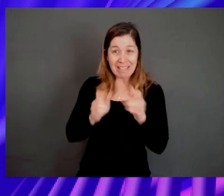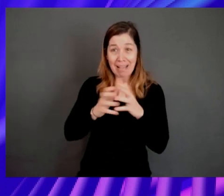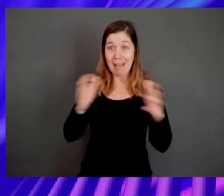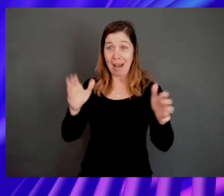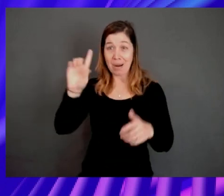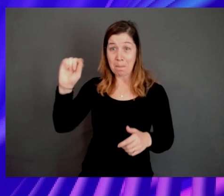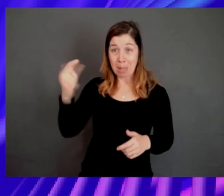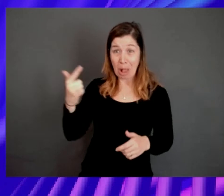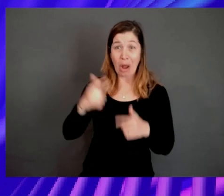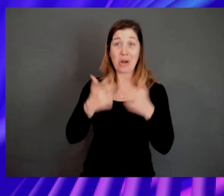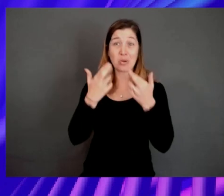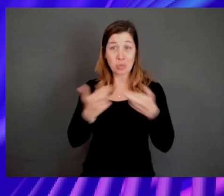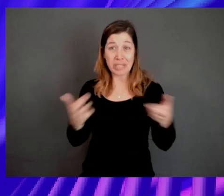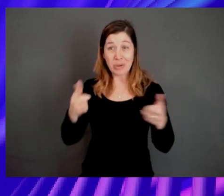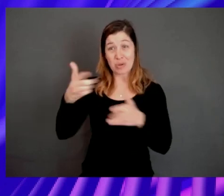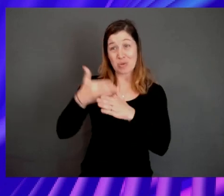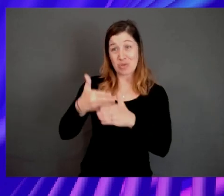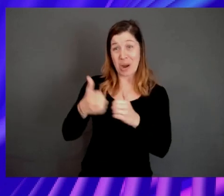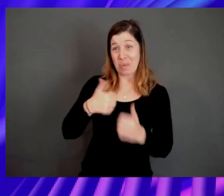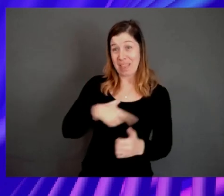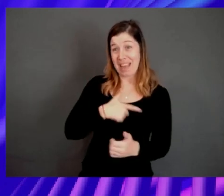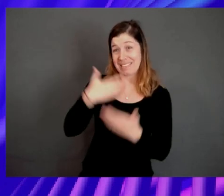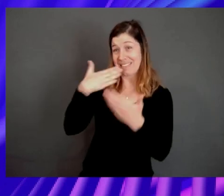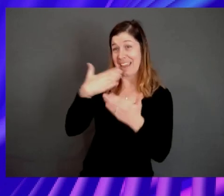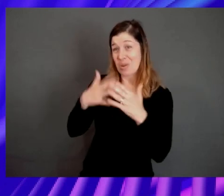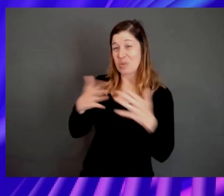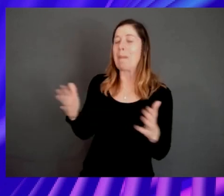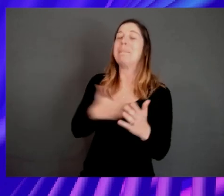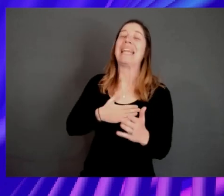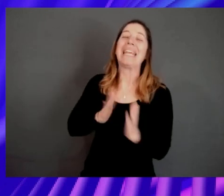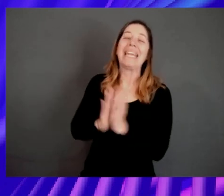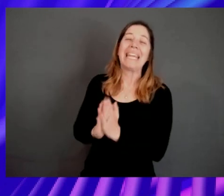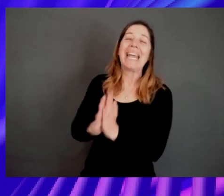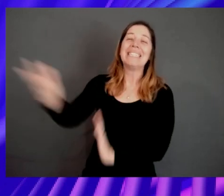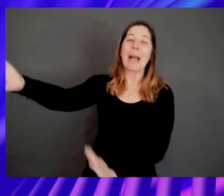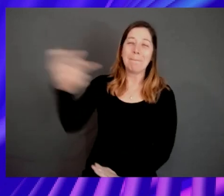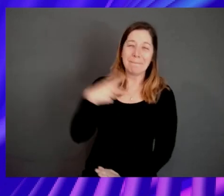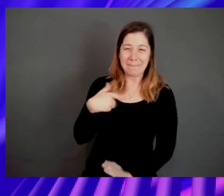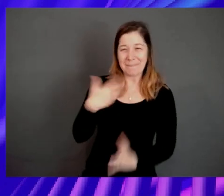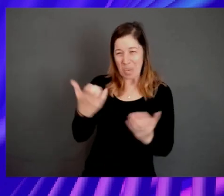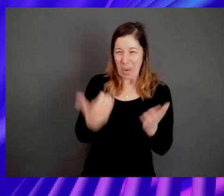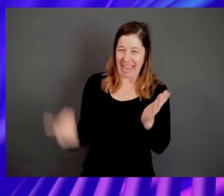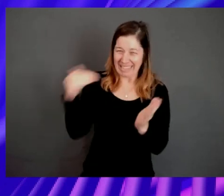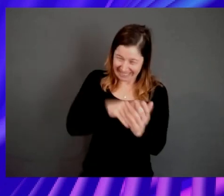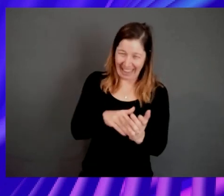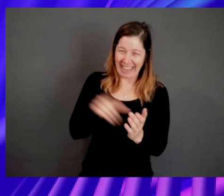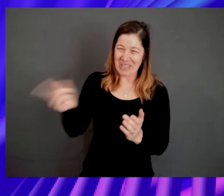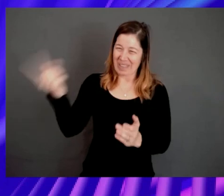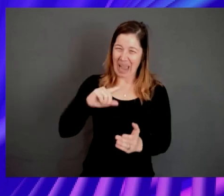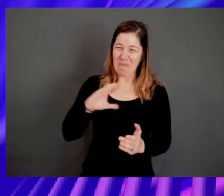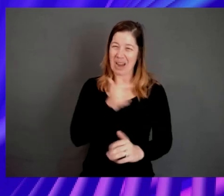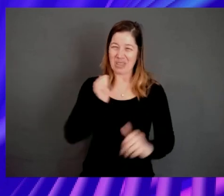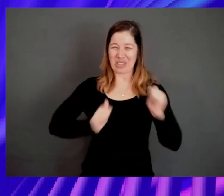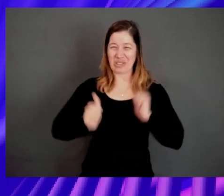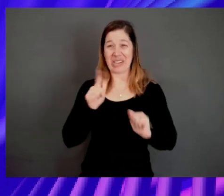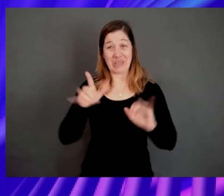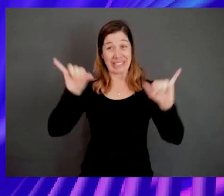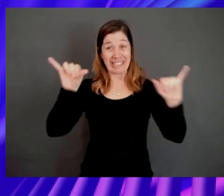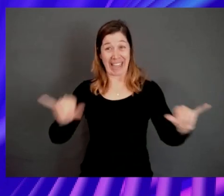us. So thank you. Yep. Please come back another time. We'd love to have you back on the show, and stick around for more